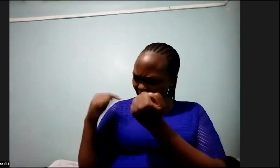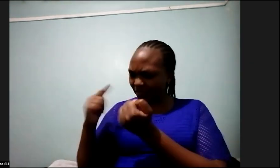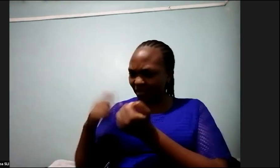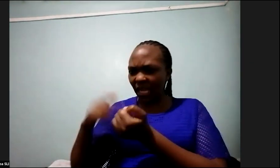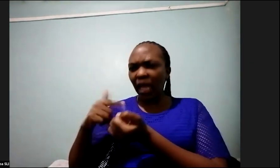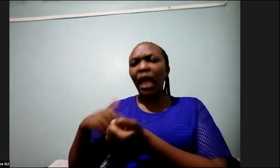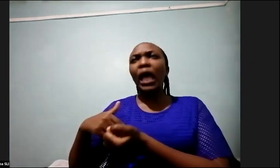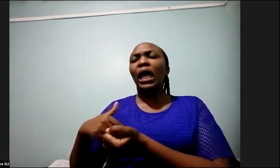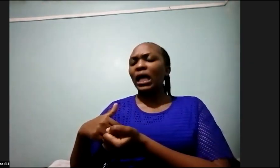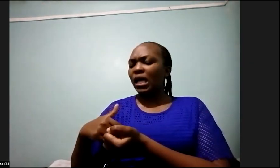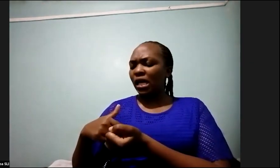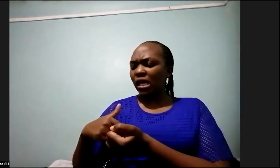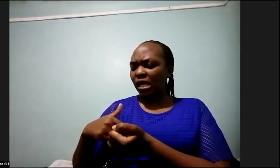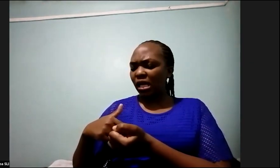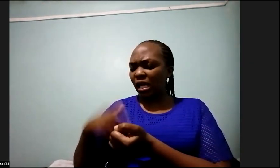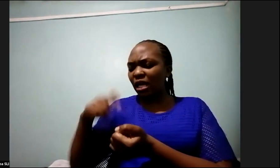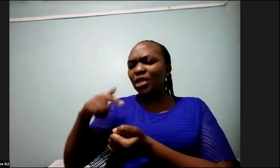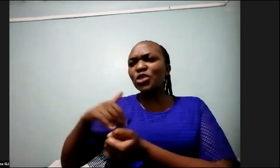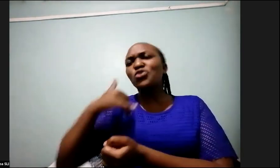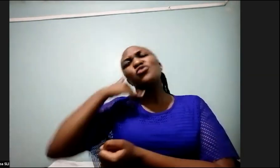swallowed a slasher. Your